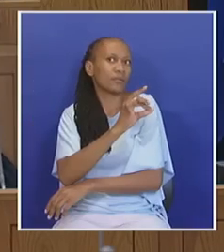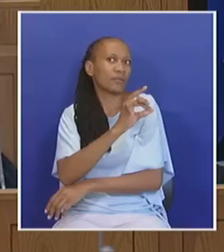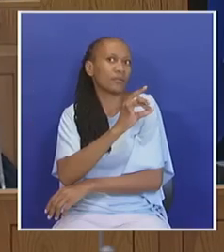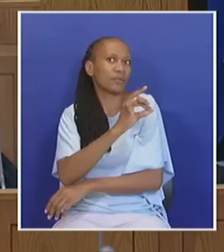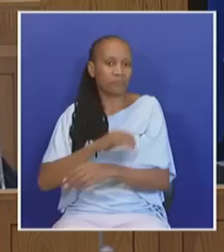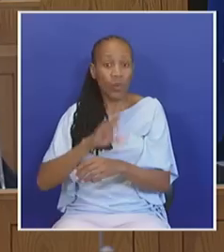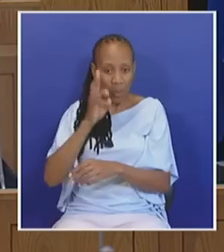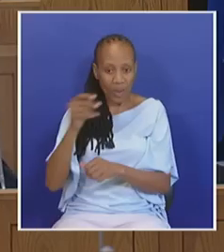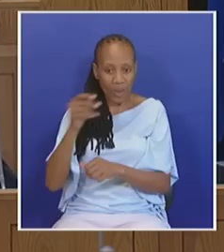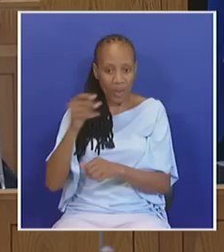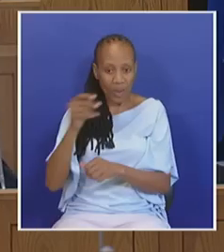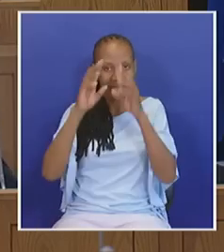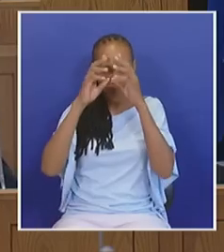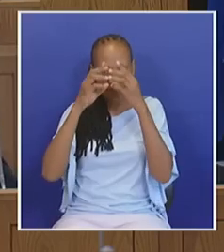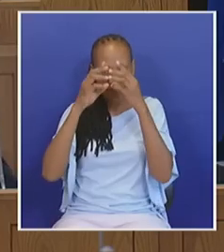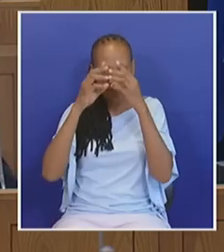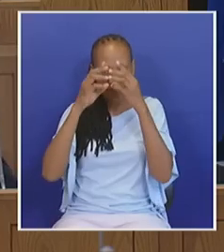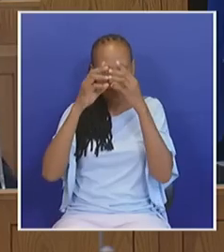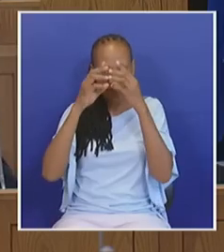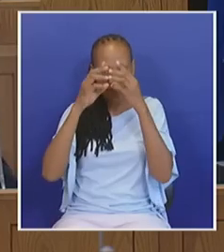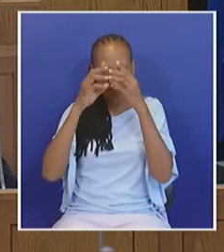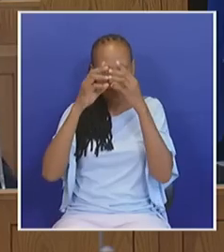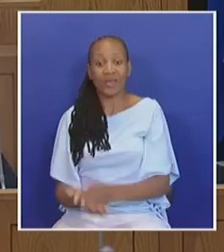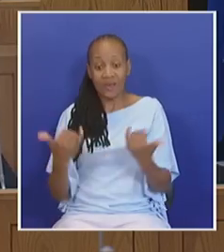Yes. Can we proceed, honorable members?